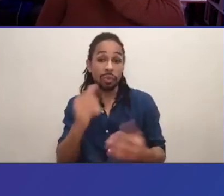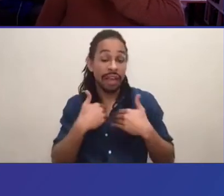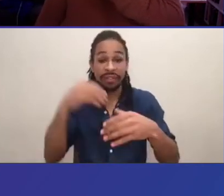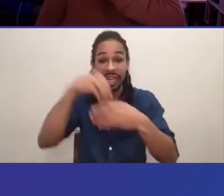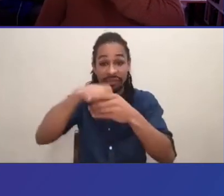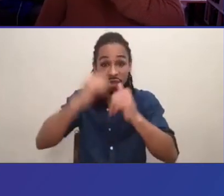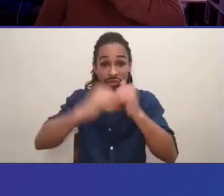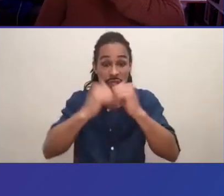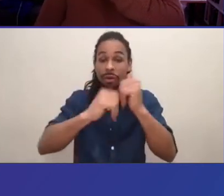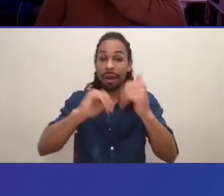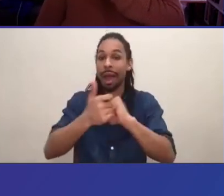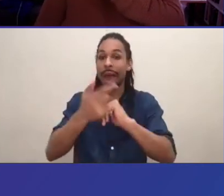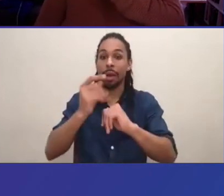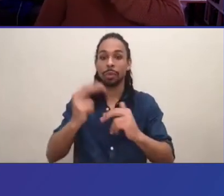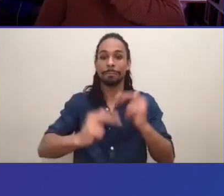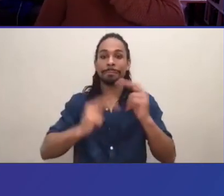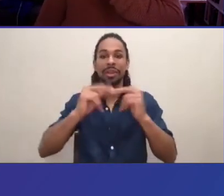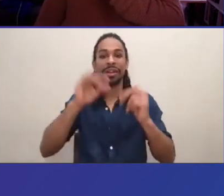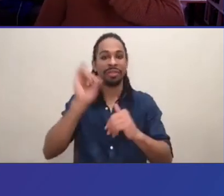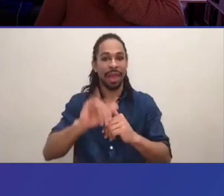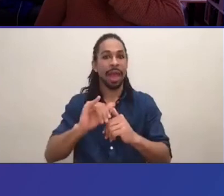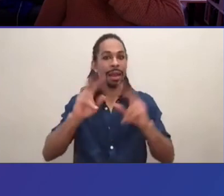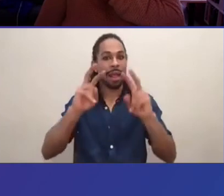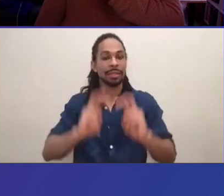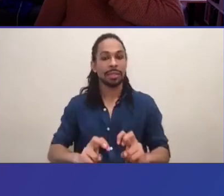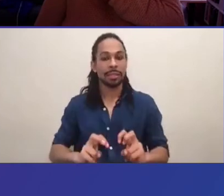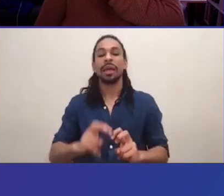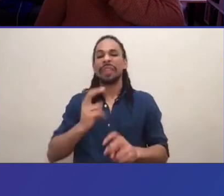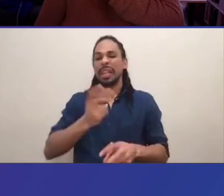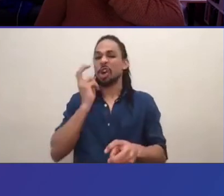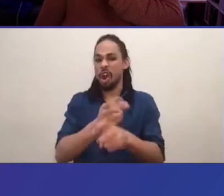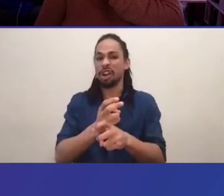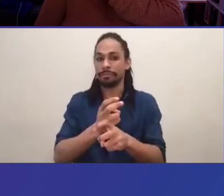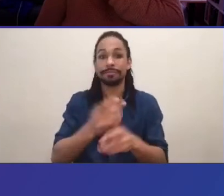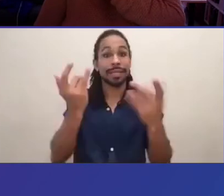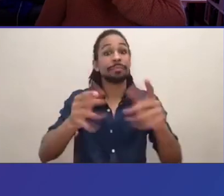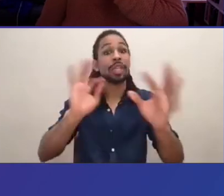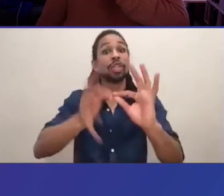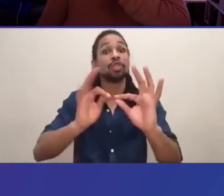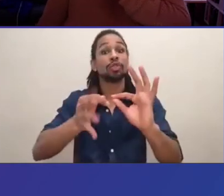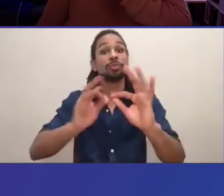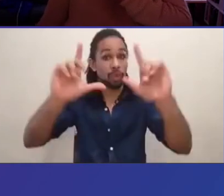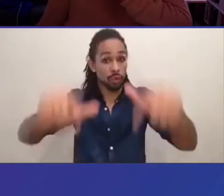building that analysis outside of that, it's hard.